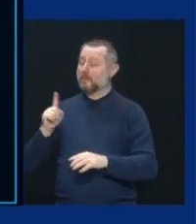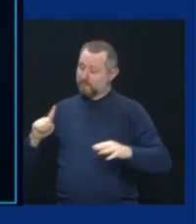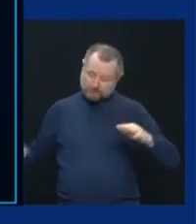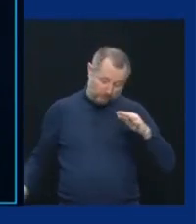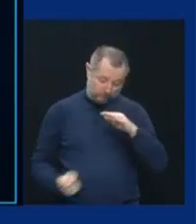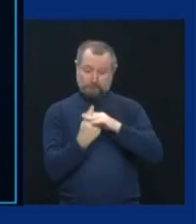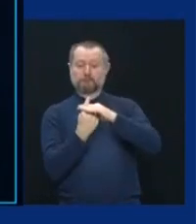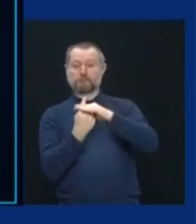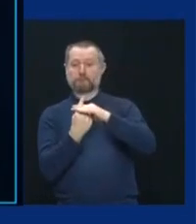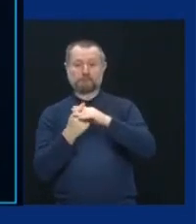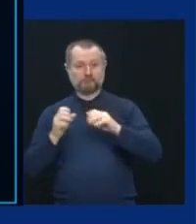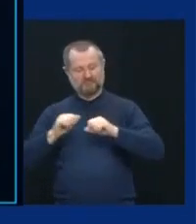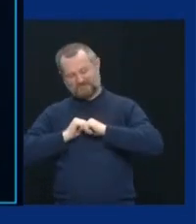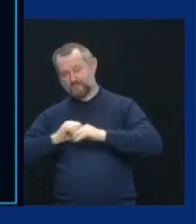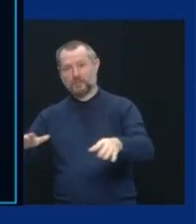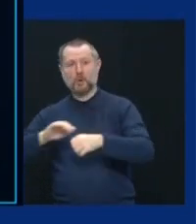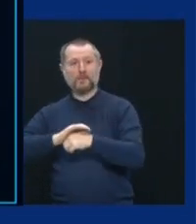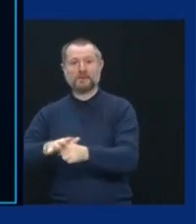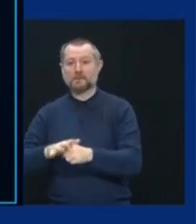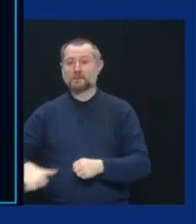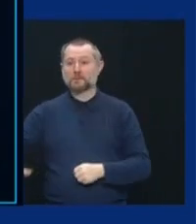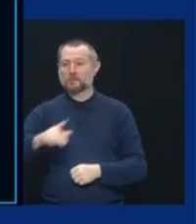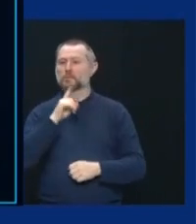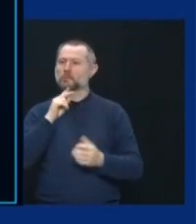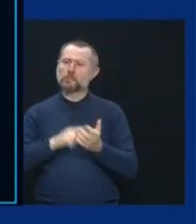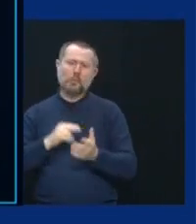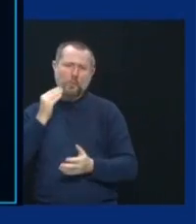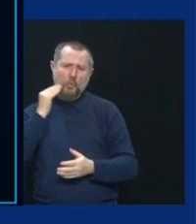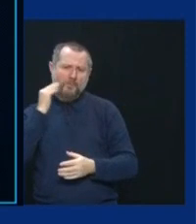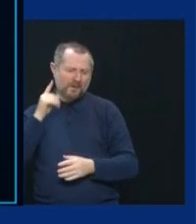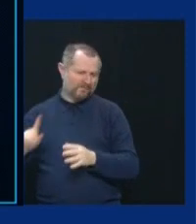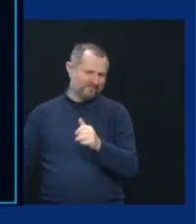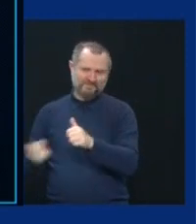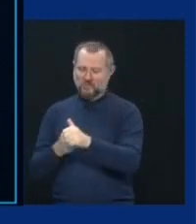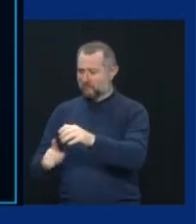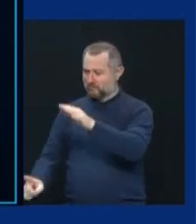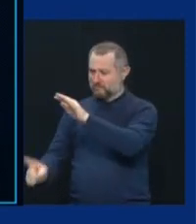homes were and still are ground zero for COVID.